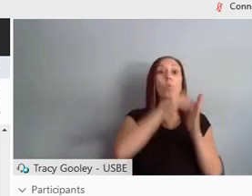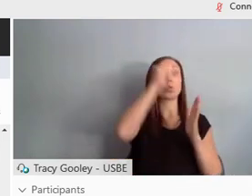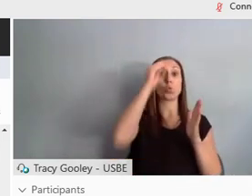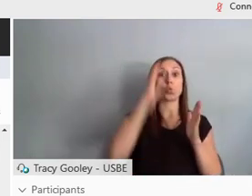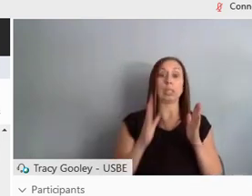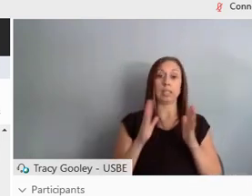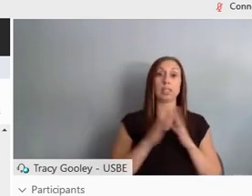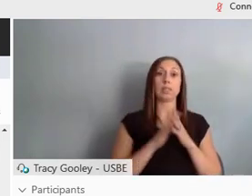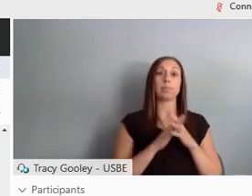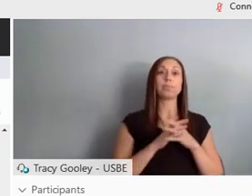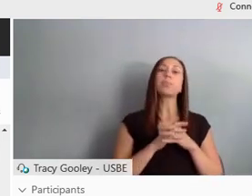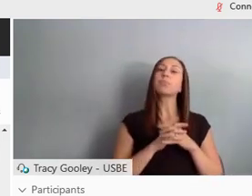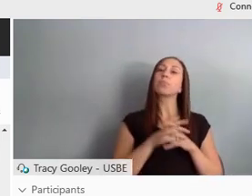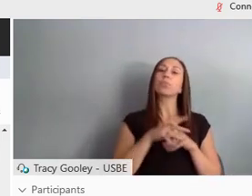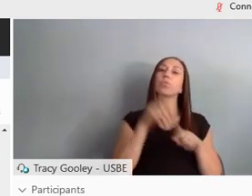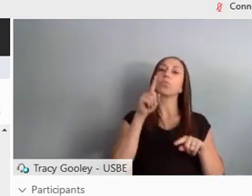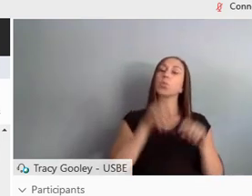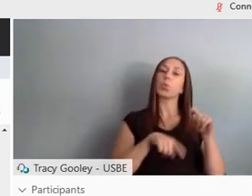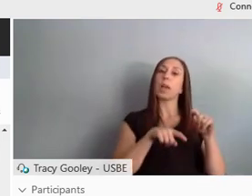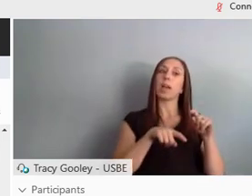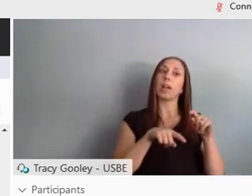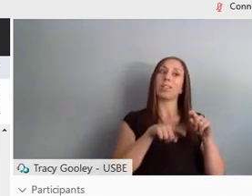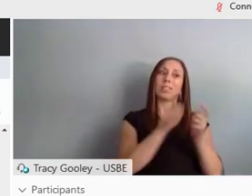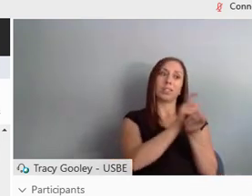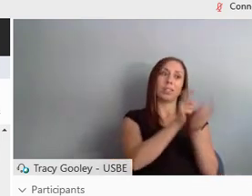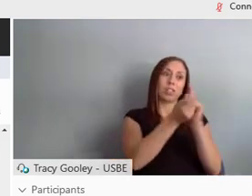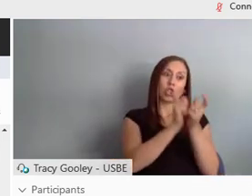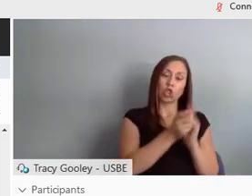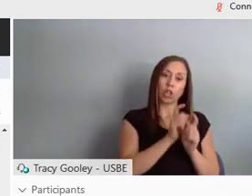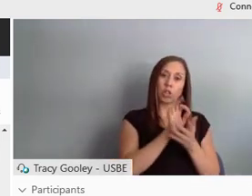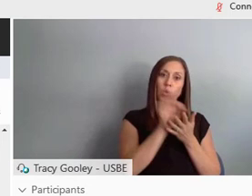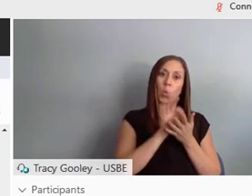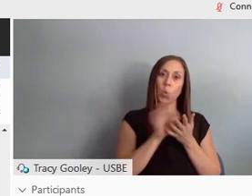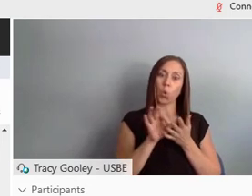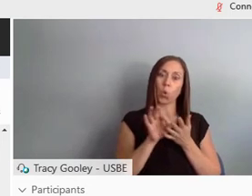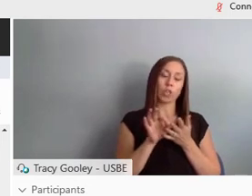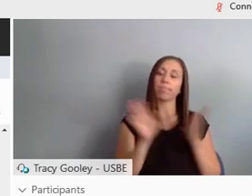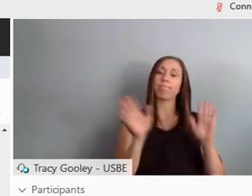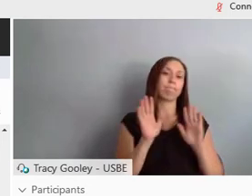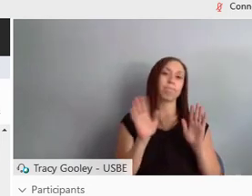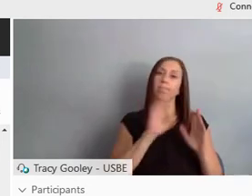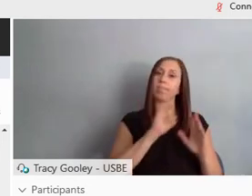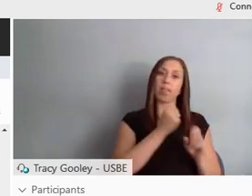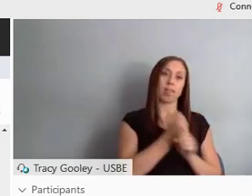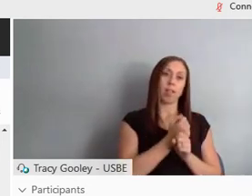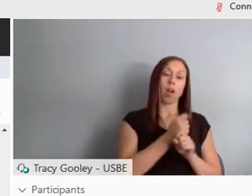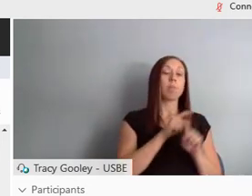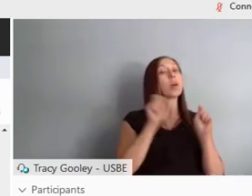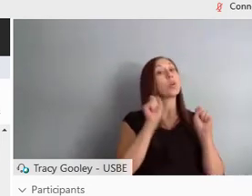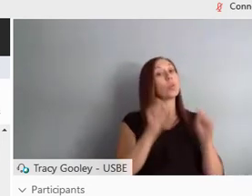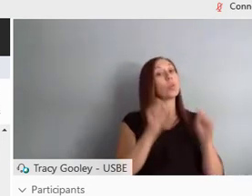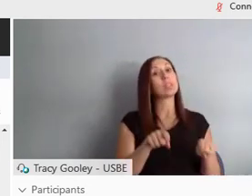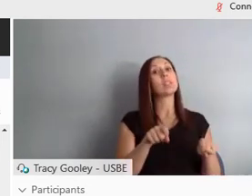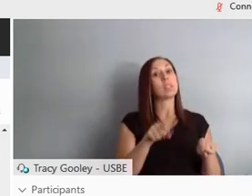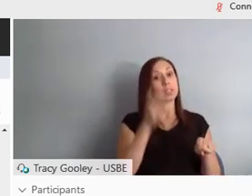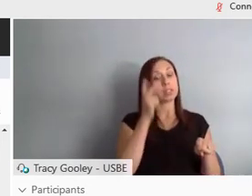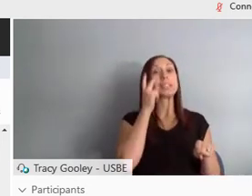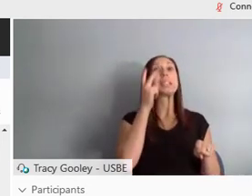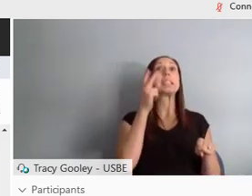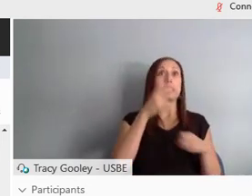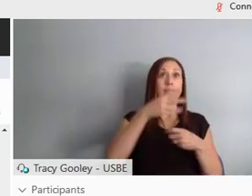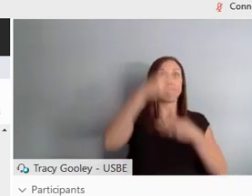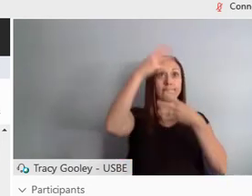students. You won't be able to make changes if it has the lock symbol next to it, but you can still access